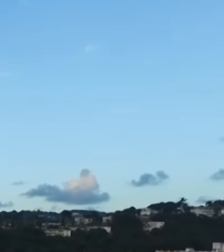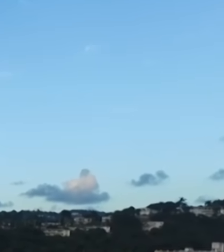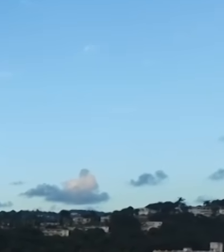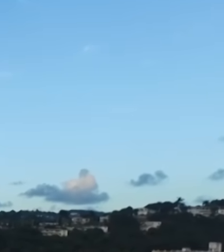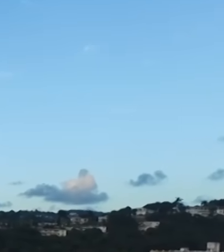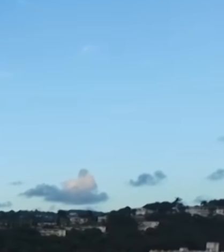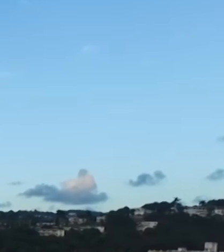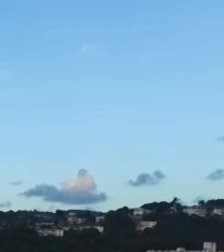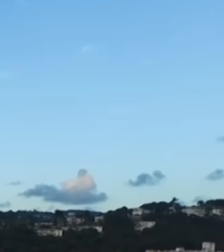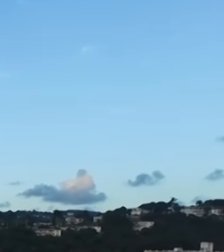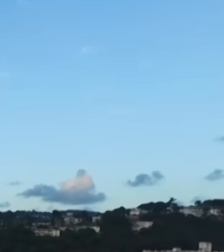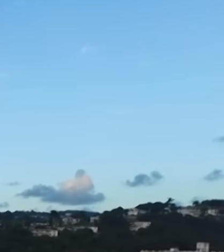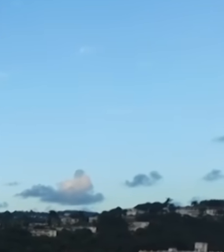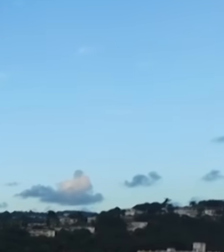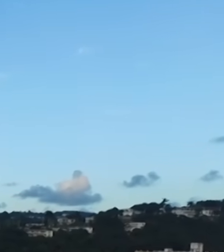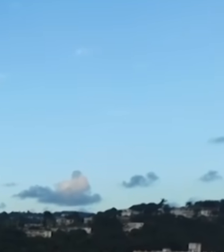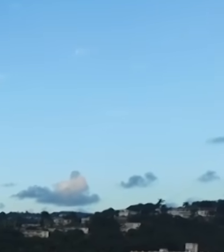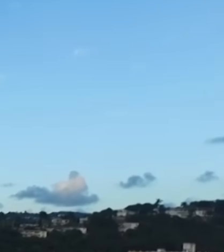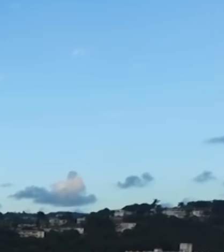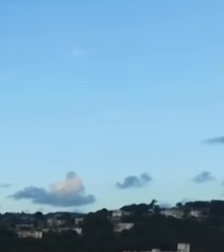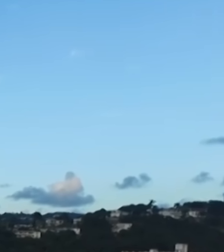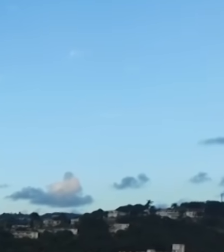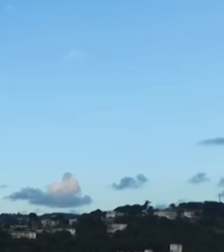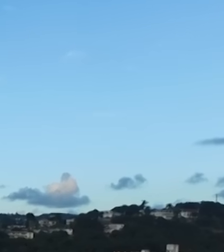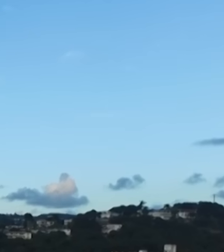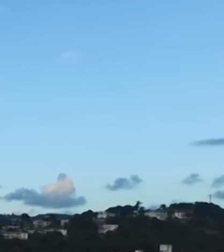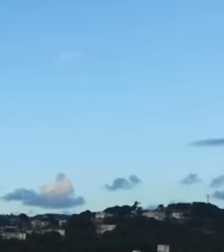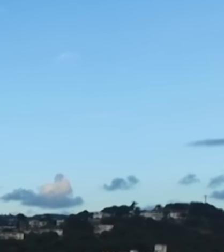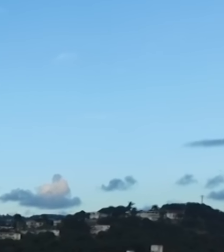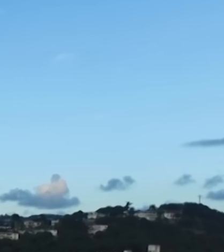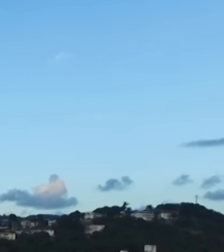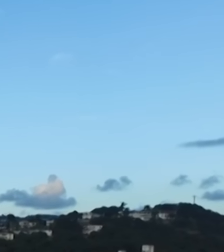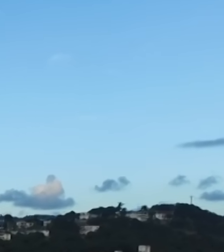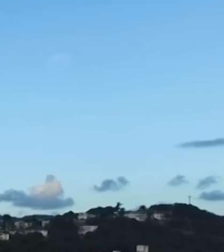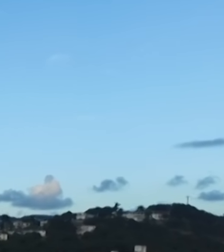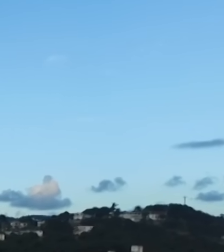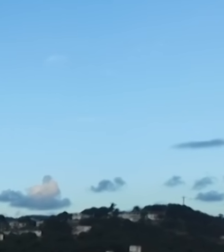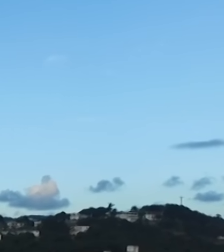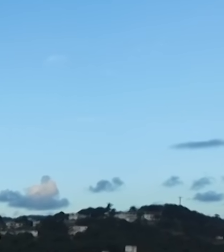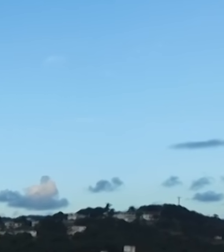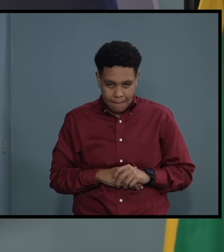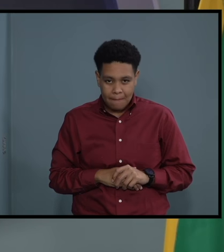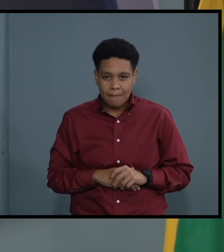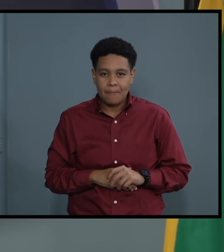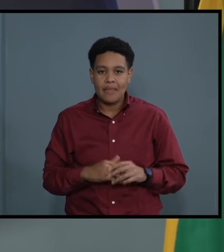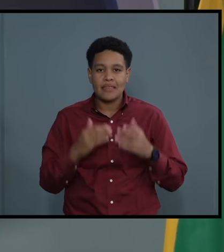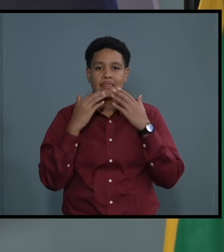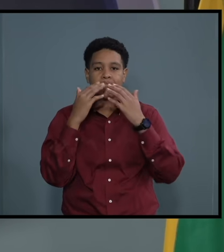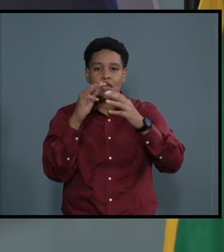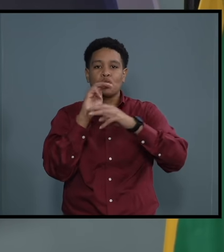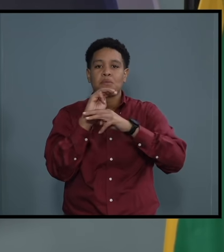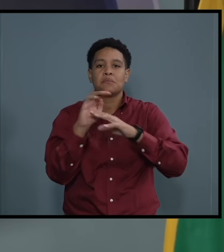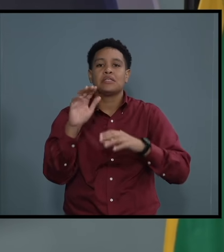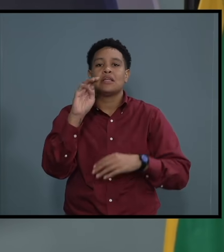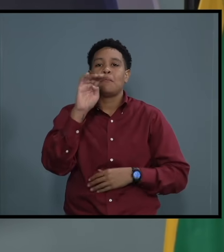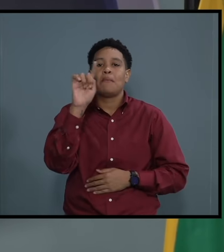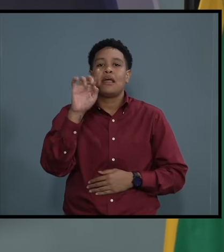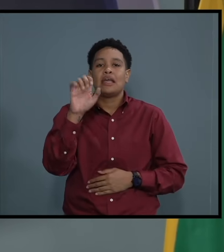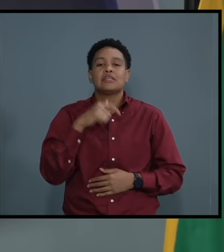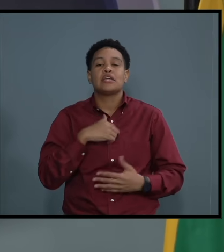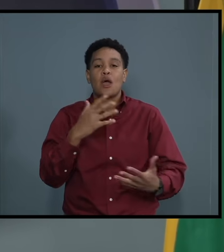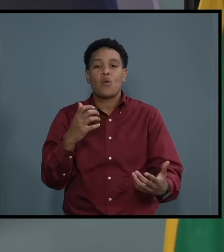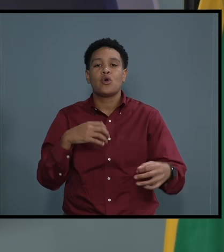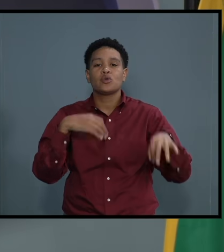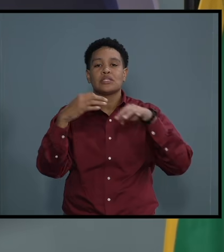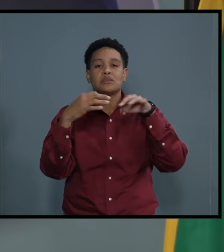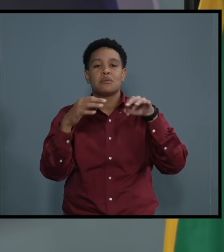also announced a loosening of spirits of another variety. Community bars will open. Economy